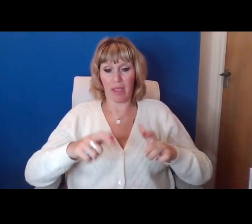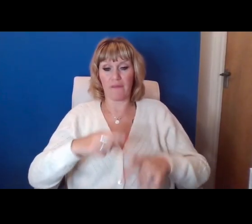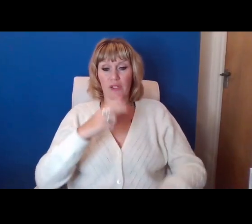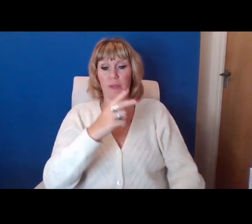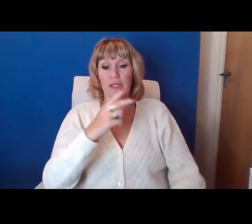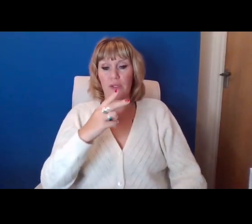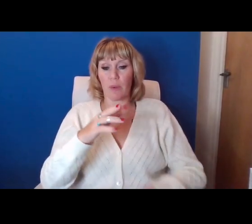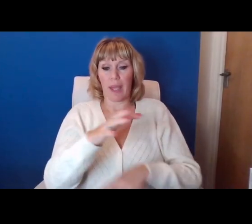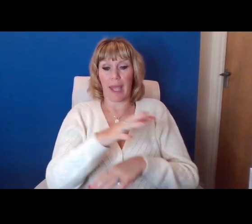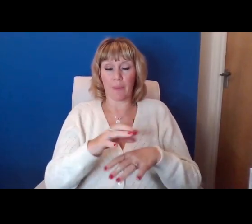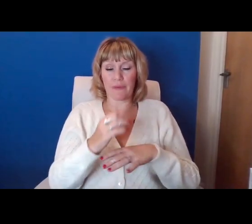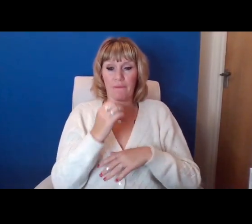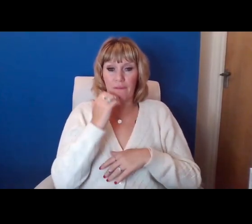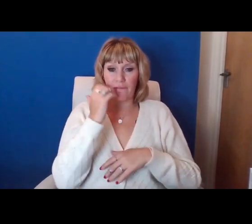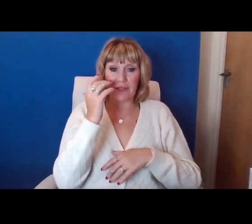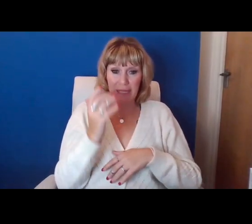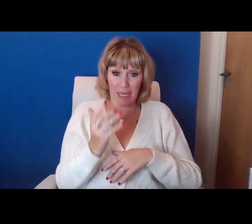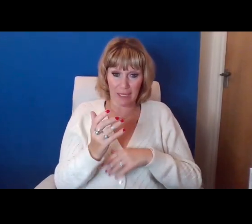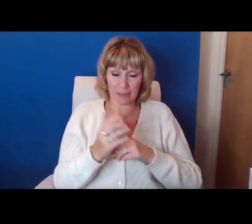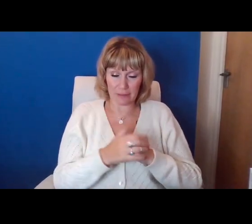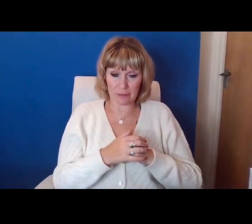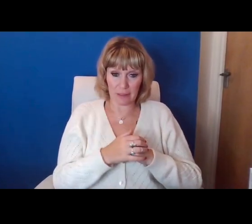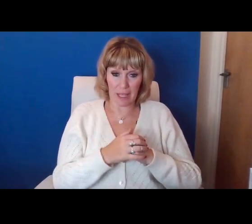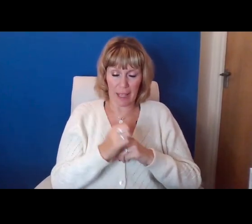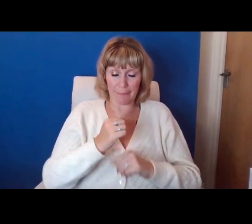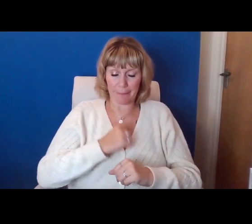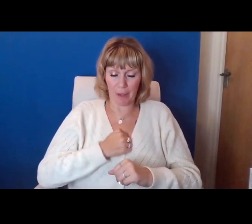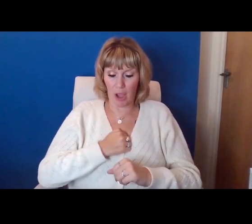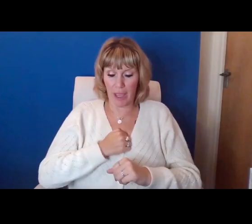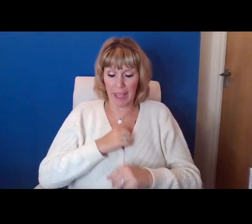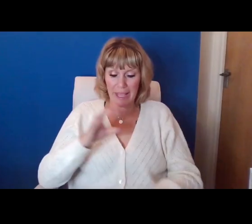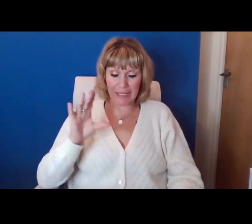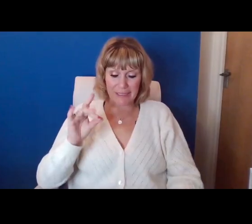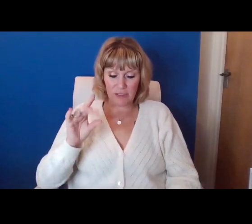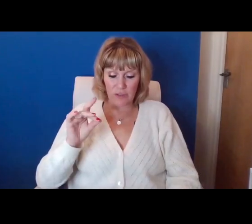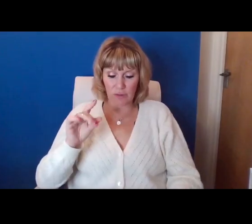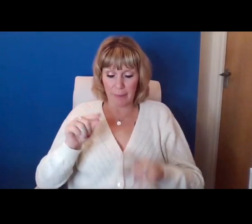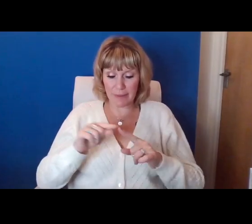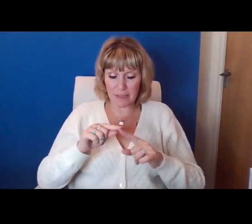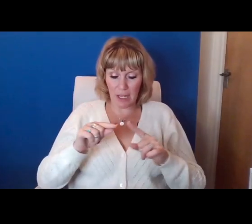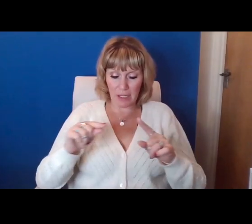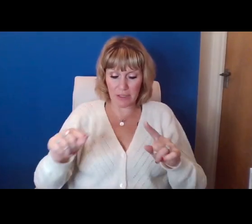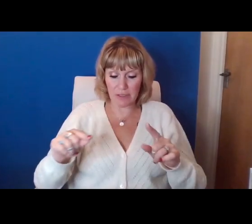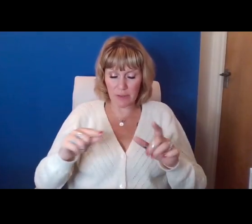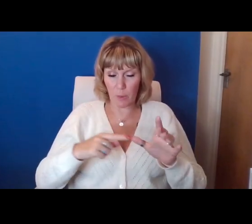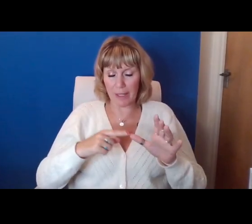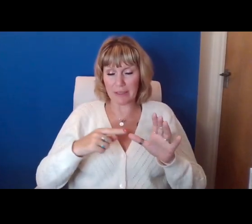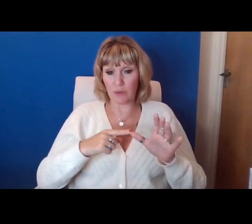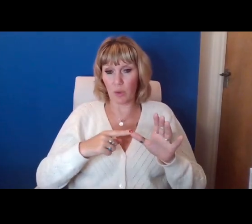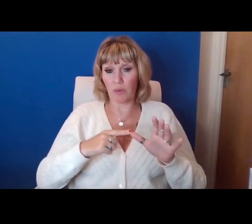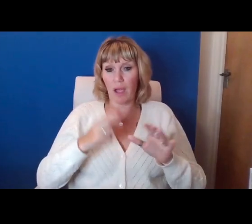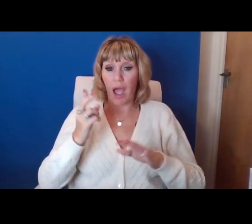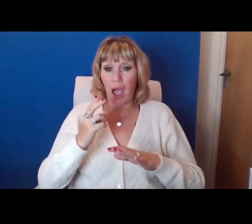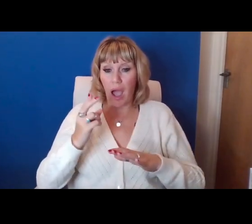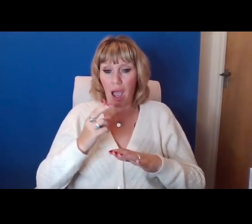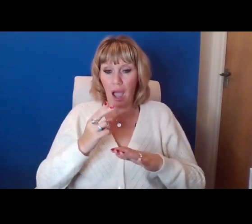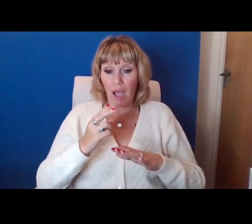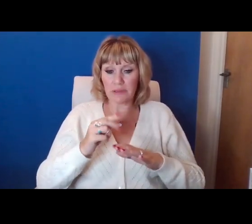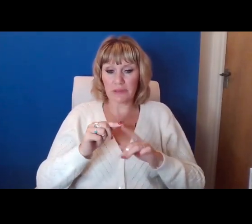hours of every day. And my Instagram is underscore Antara art